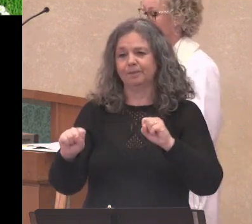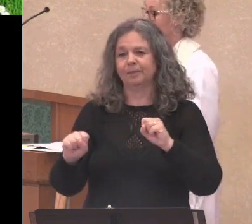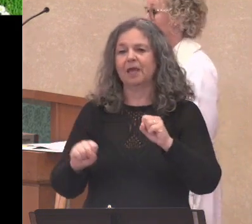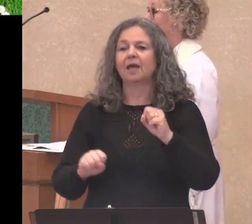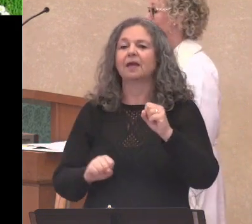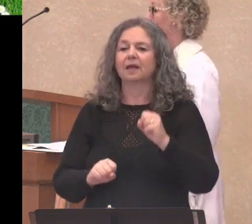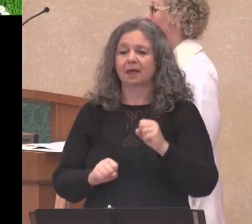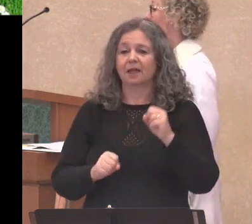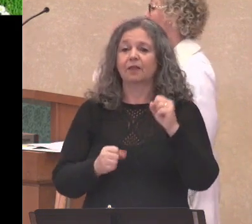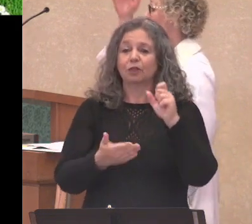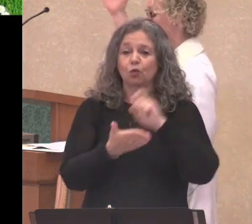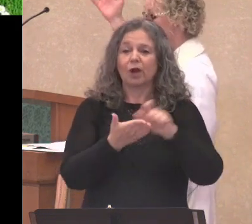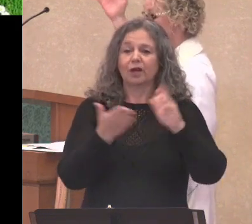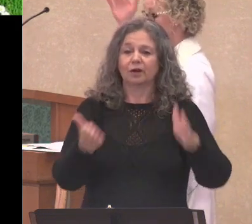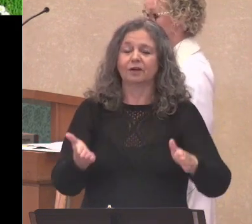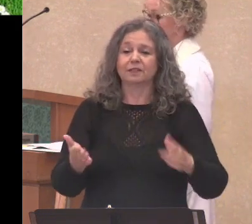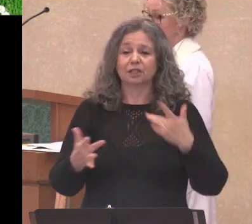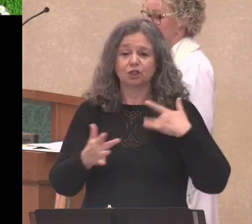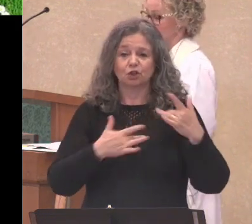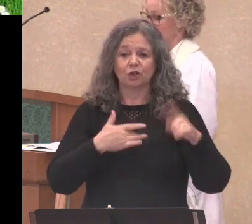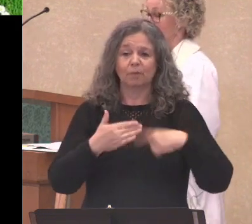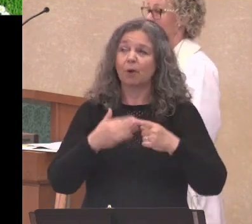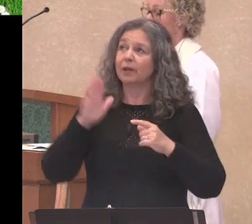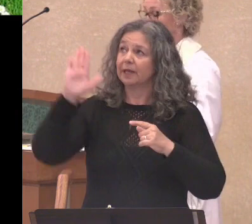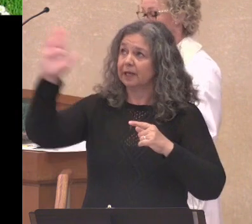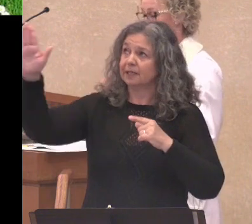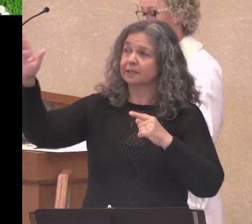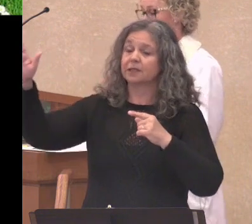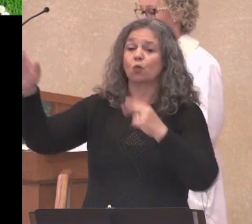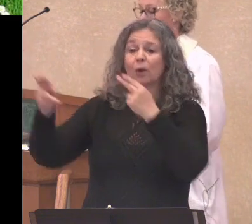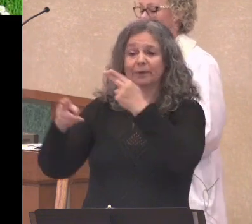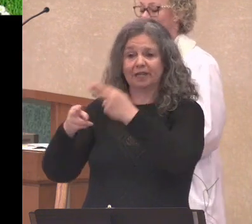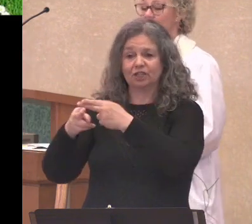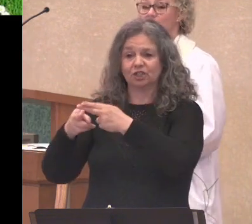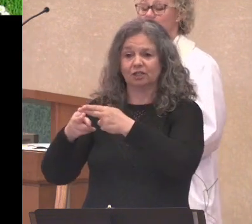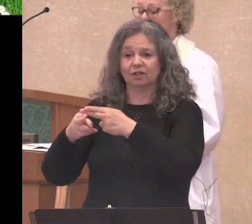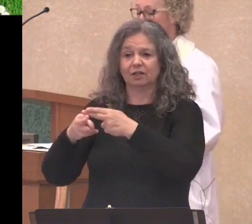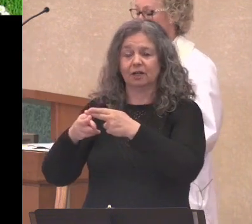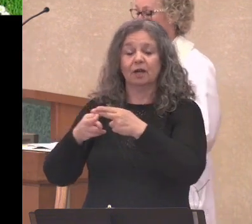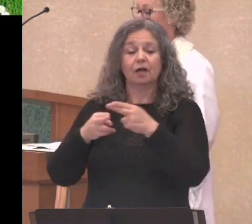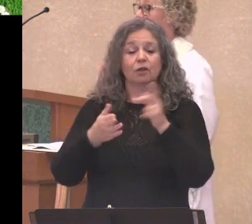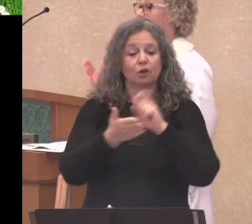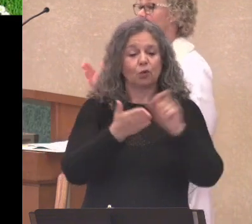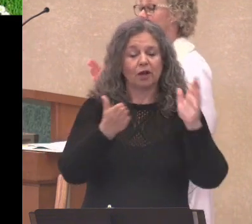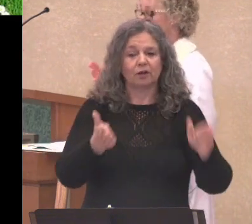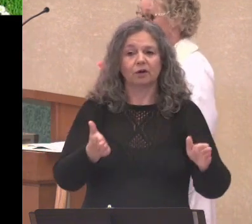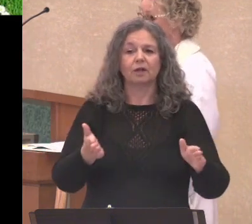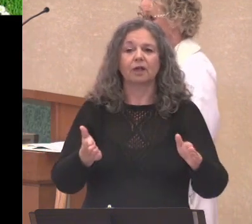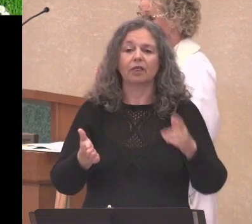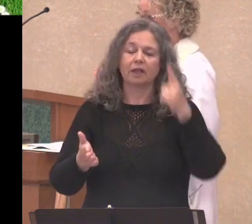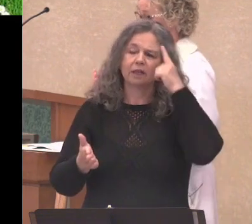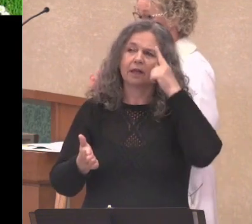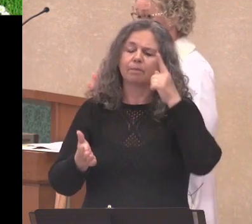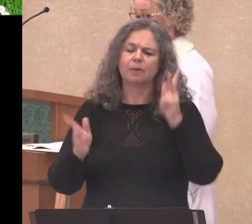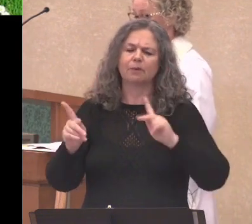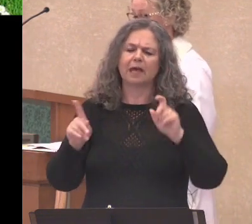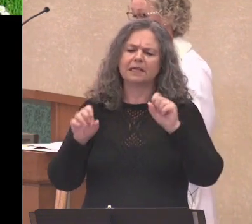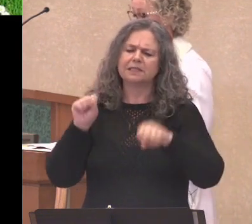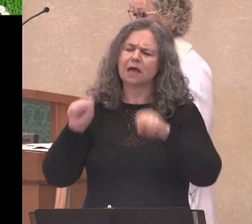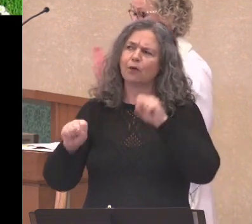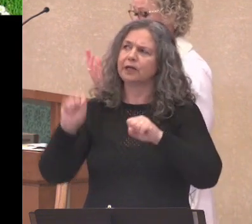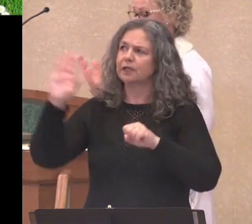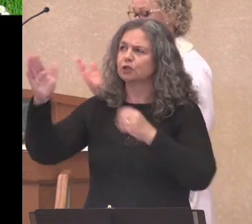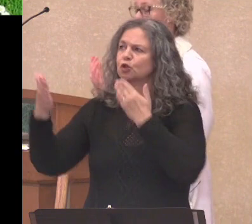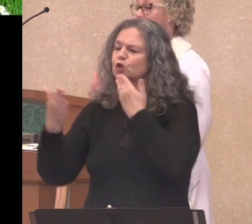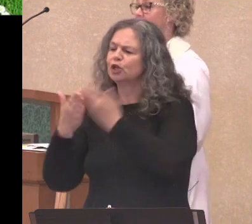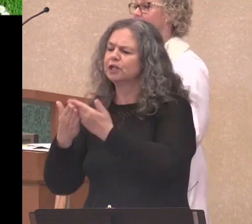seems to be concerned about God's reputation. The psalmist is considering those who doubt God's goodness,